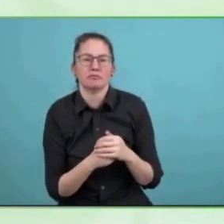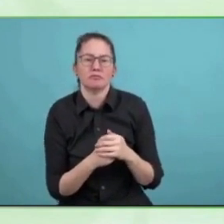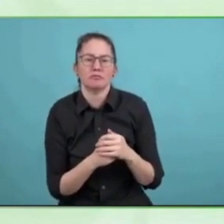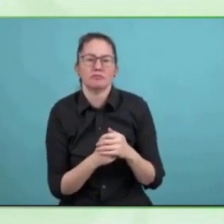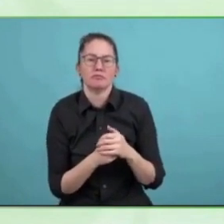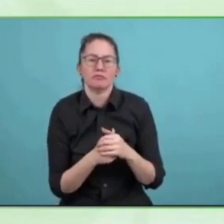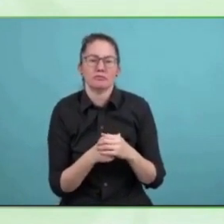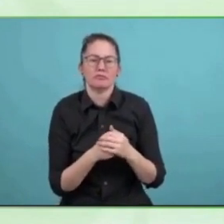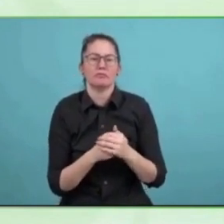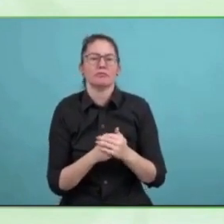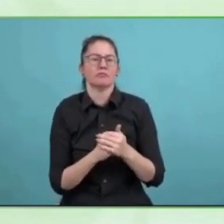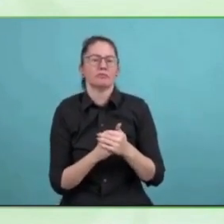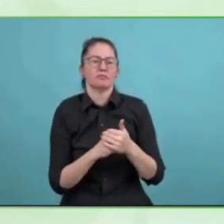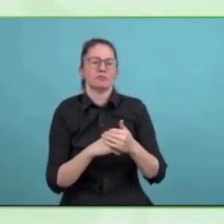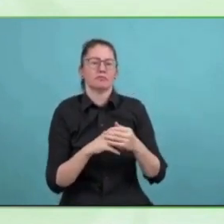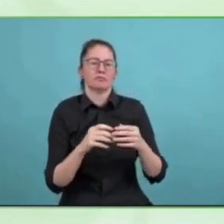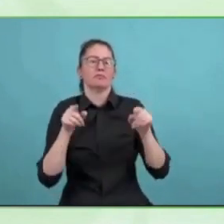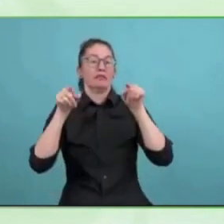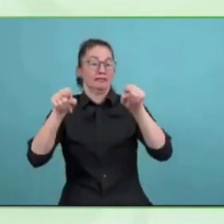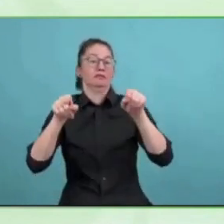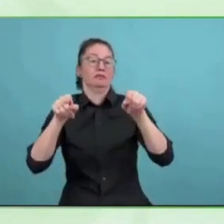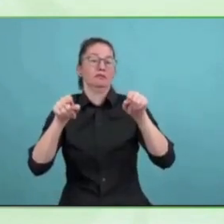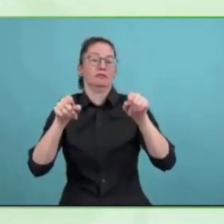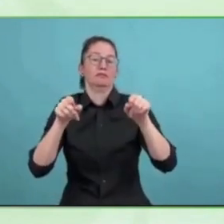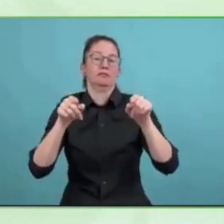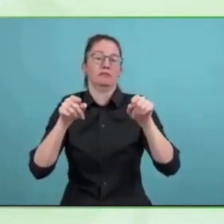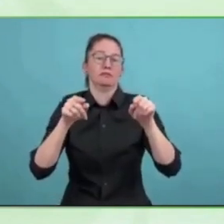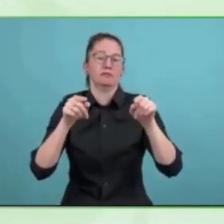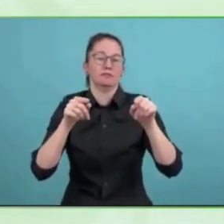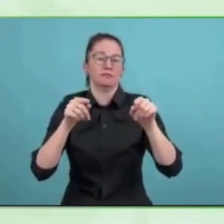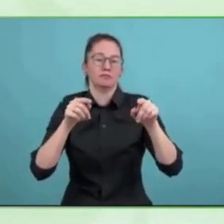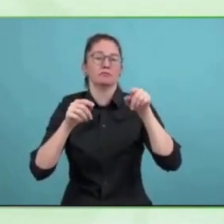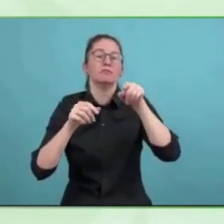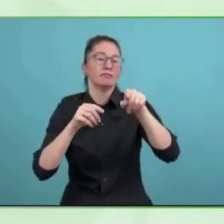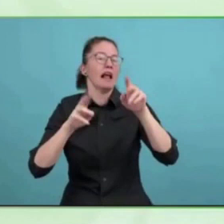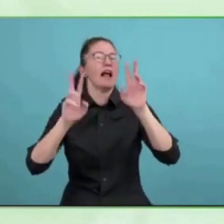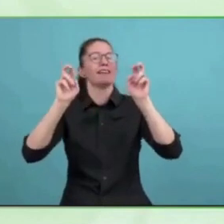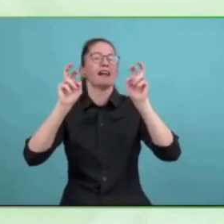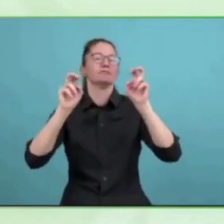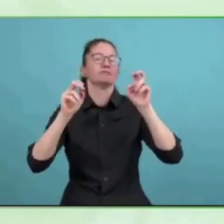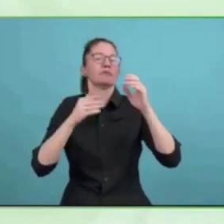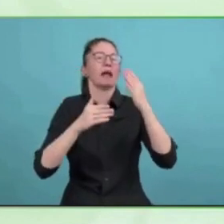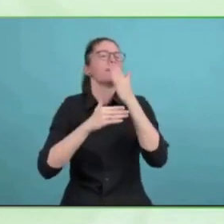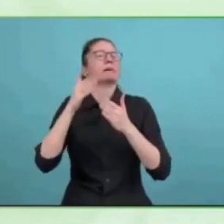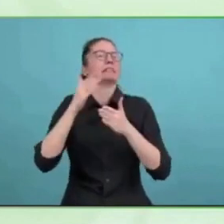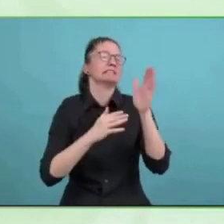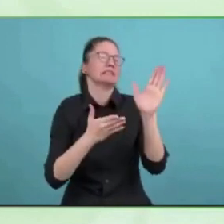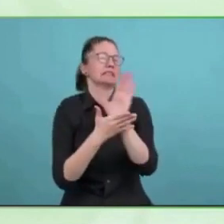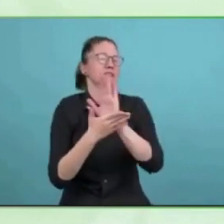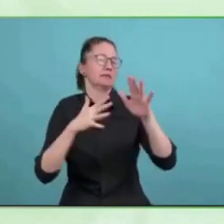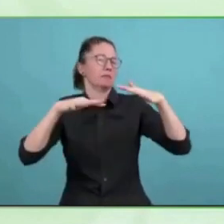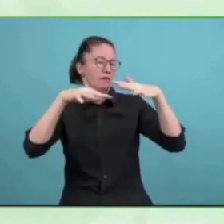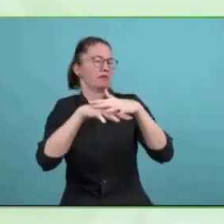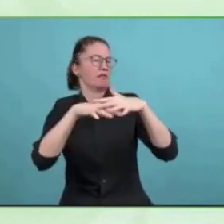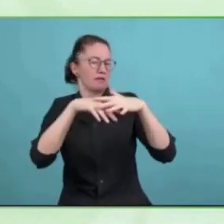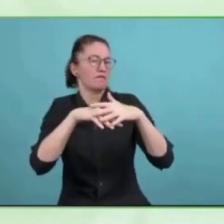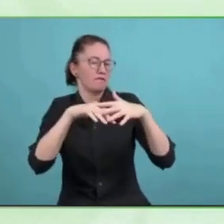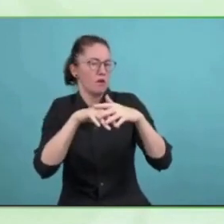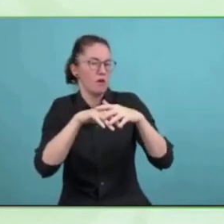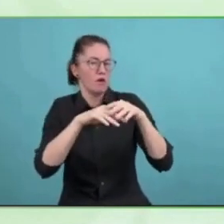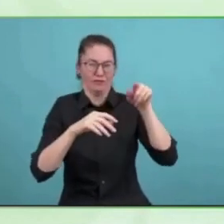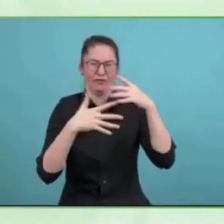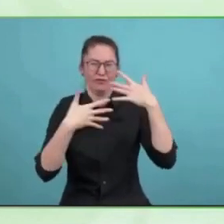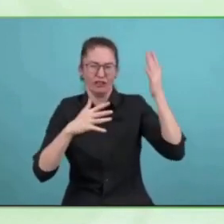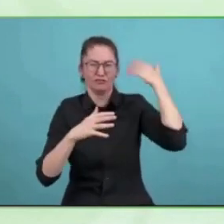environment that is win-win for everyone. There's another aim here, of course, which is absolutely crucial, which is